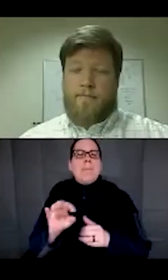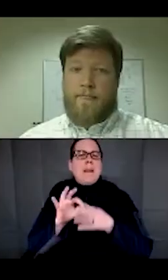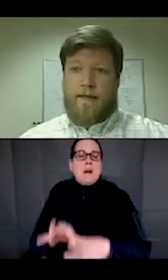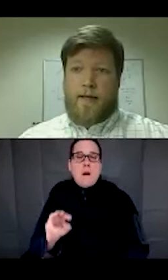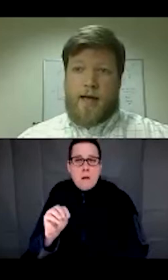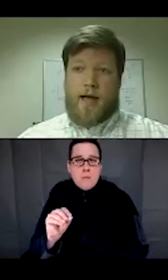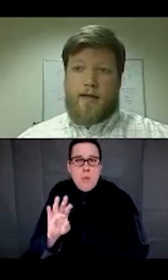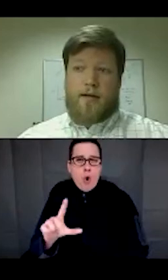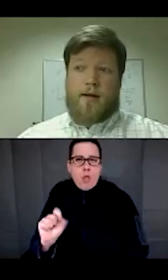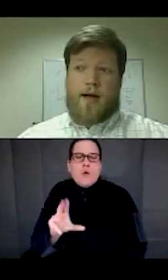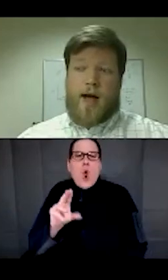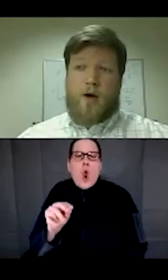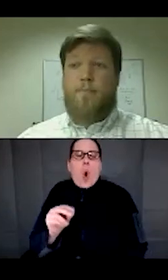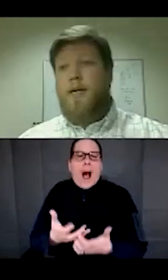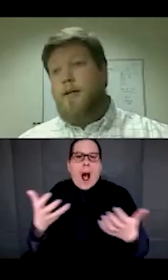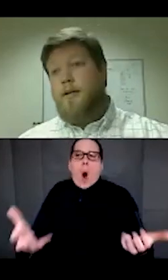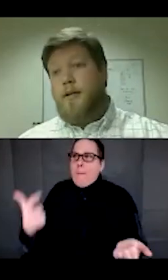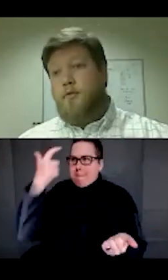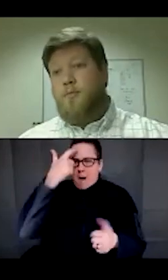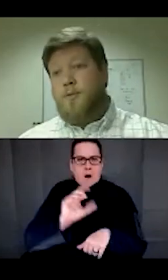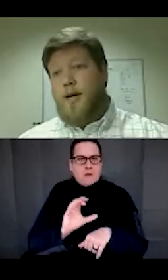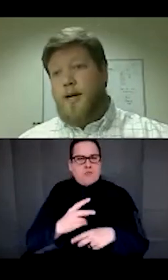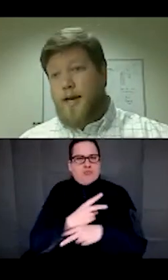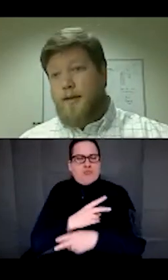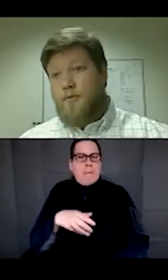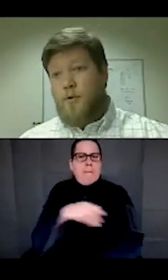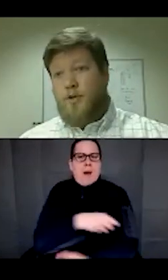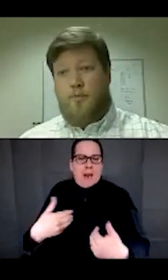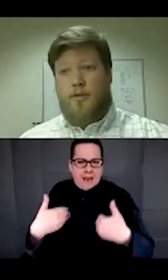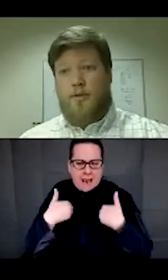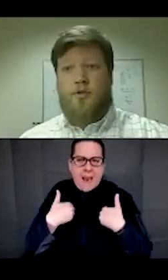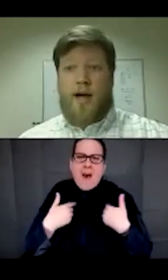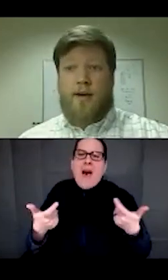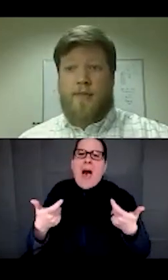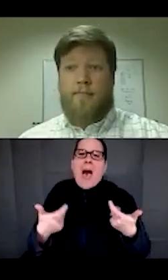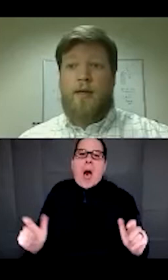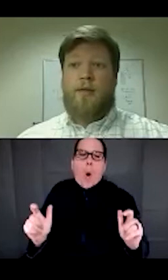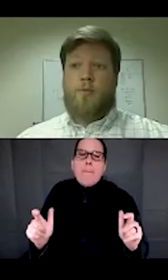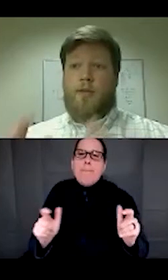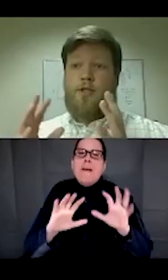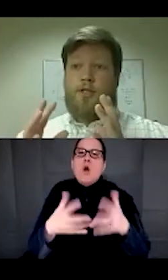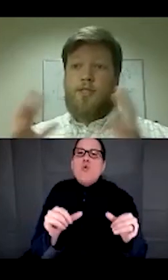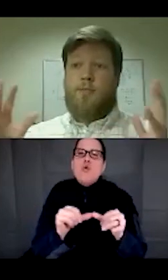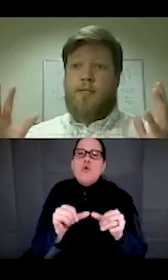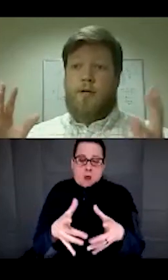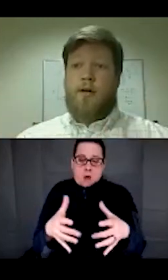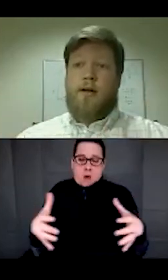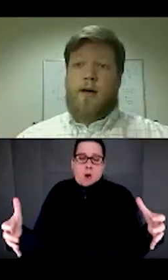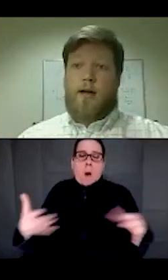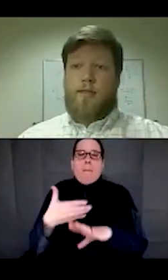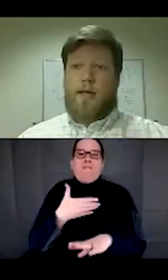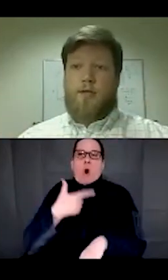have, and how big can a group size get before a human loses track of them, the relationships